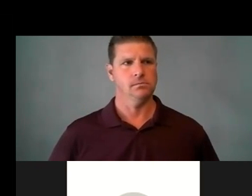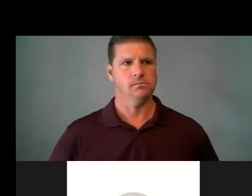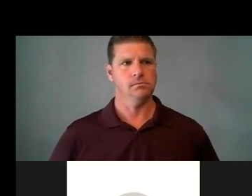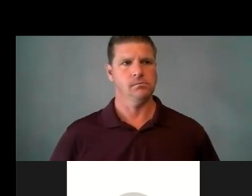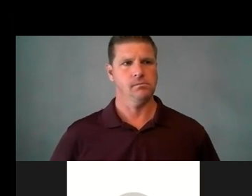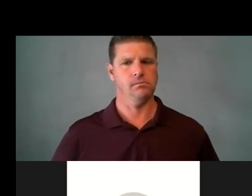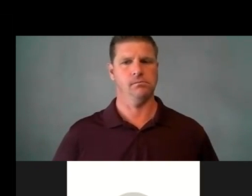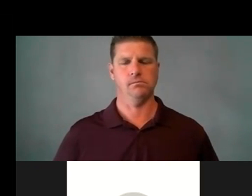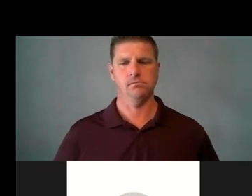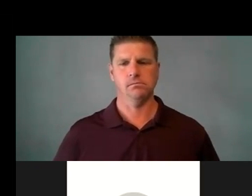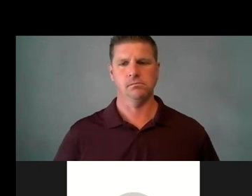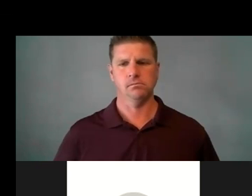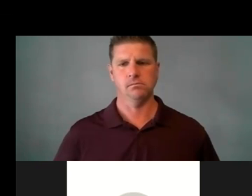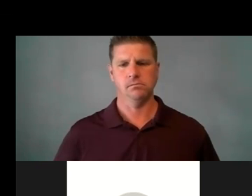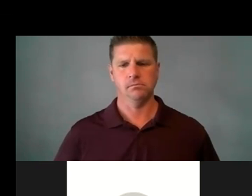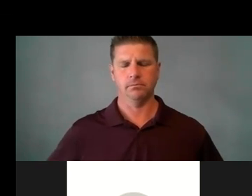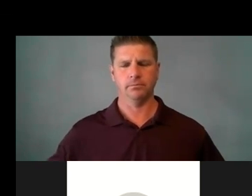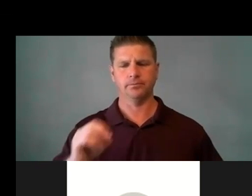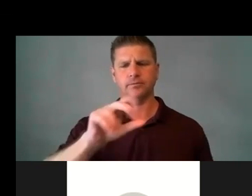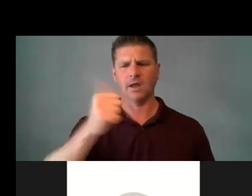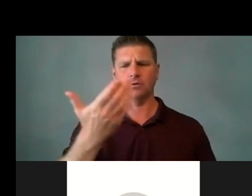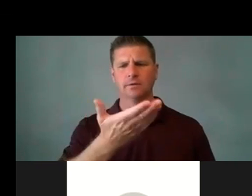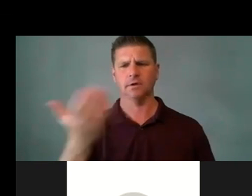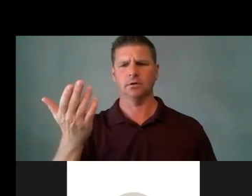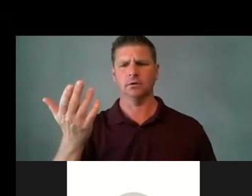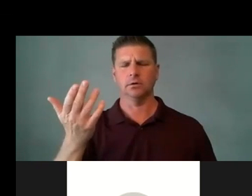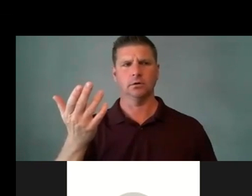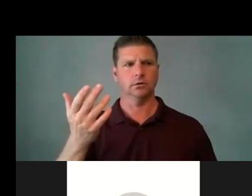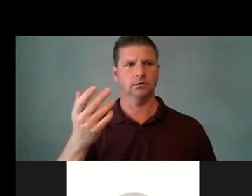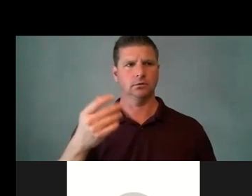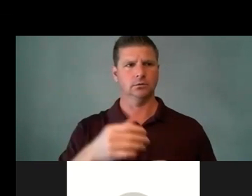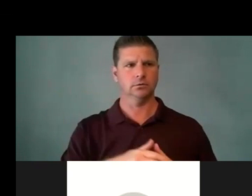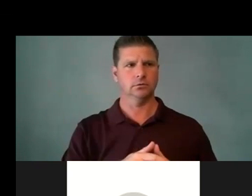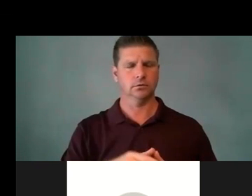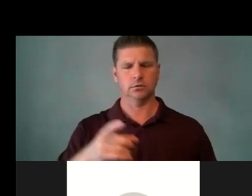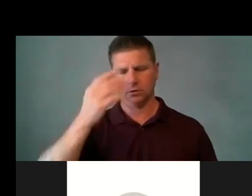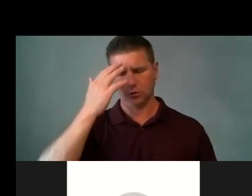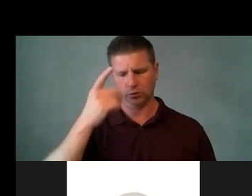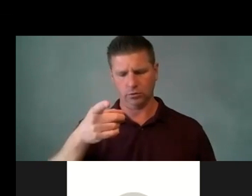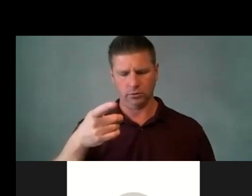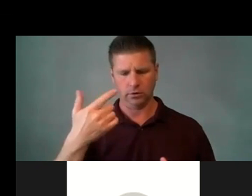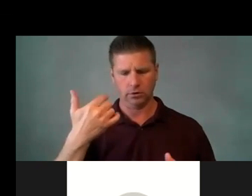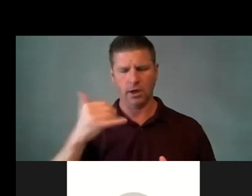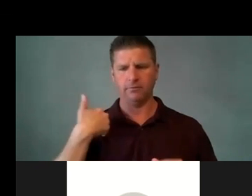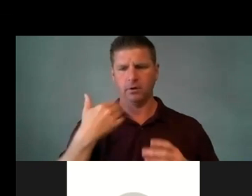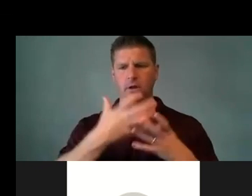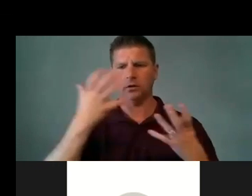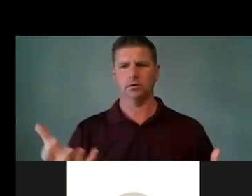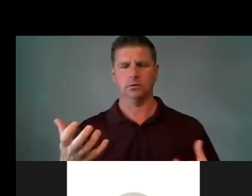Okay. Other thing, I think on top of that, I know that you still have a lot of